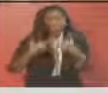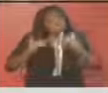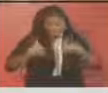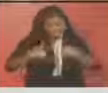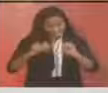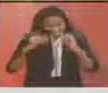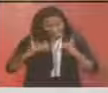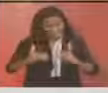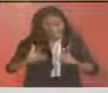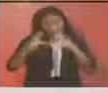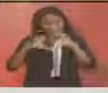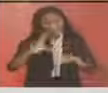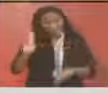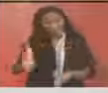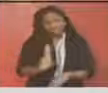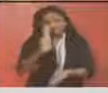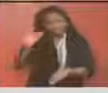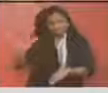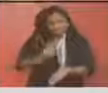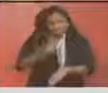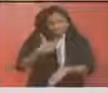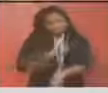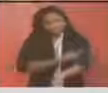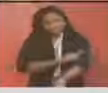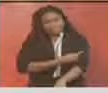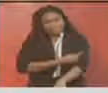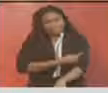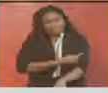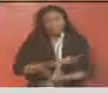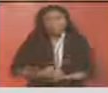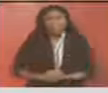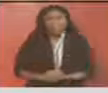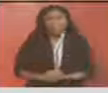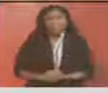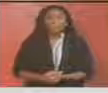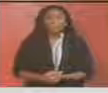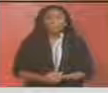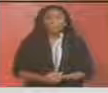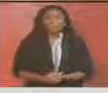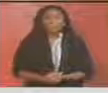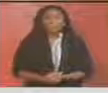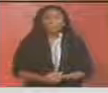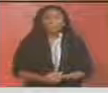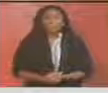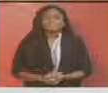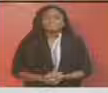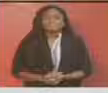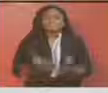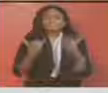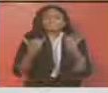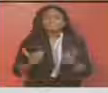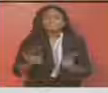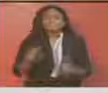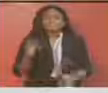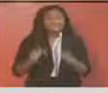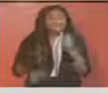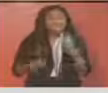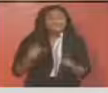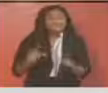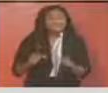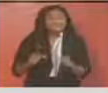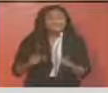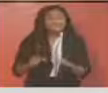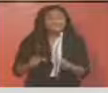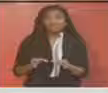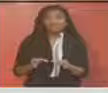as I said, they will work well against severe disease in particular. Now, in the event that any of these vaccines proves